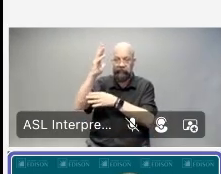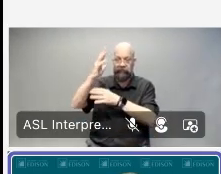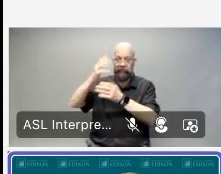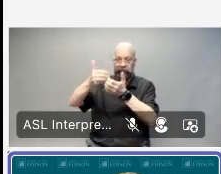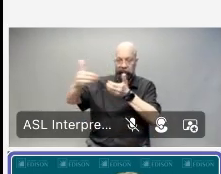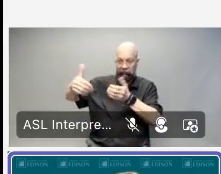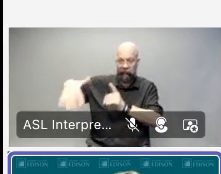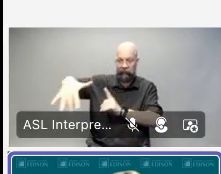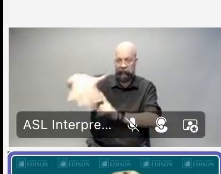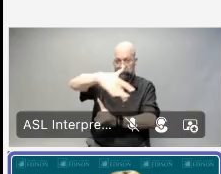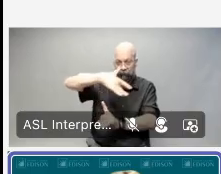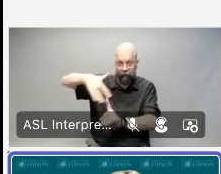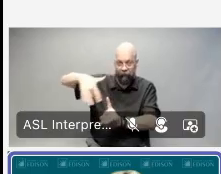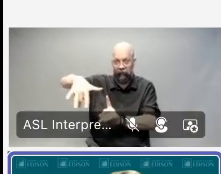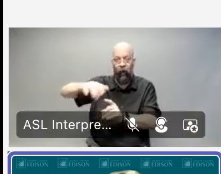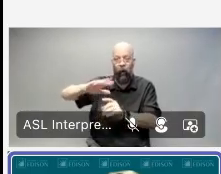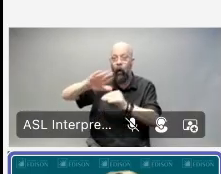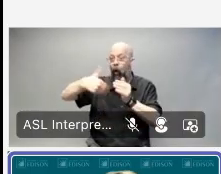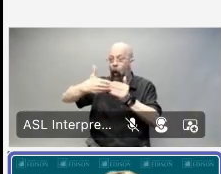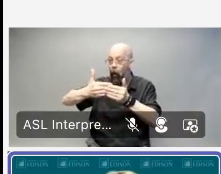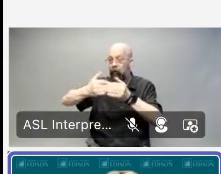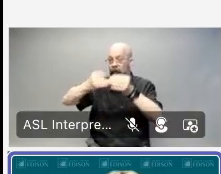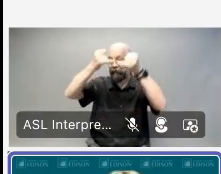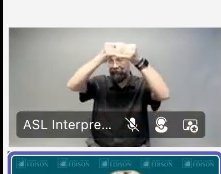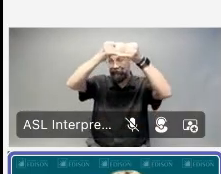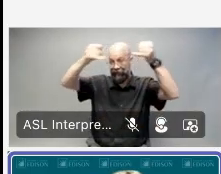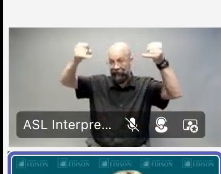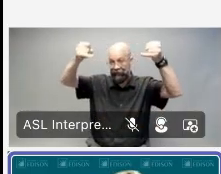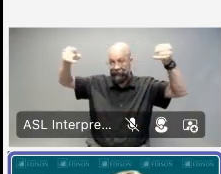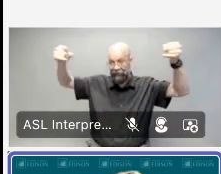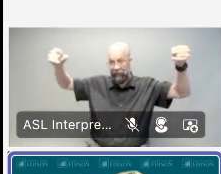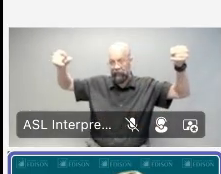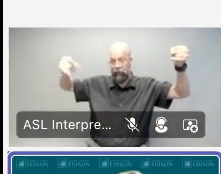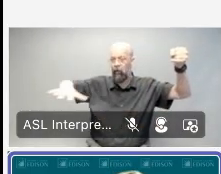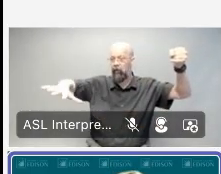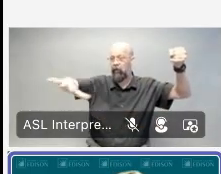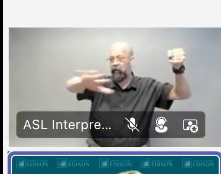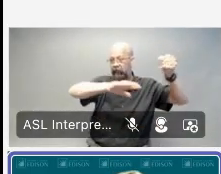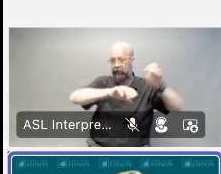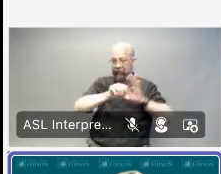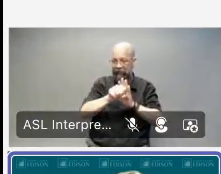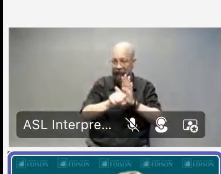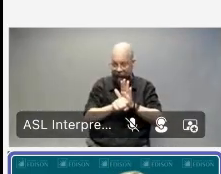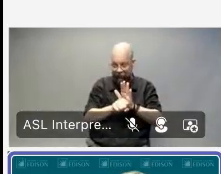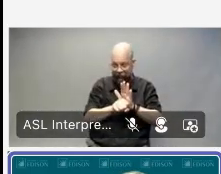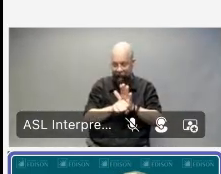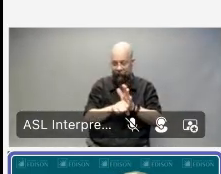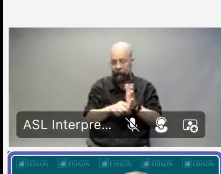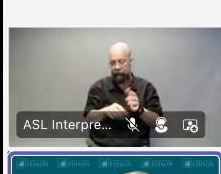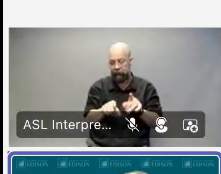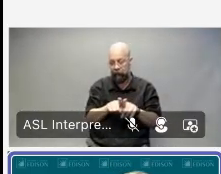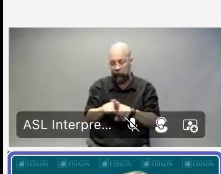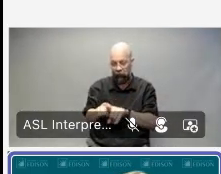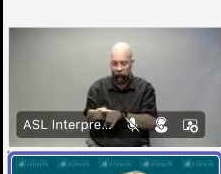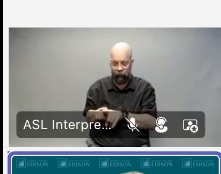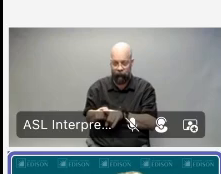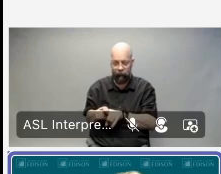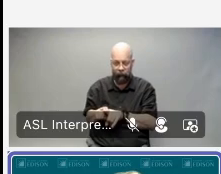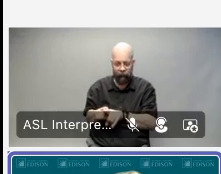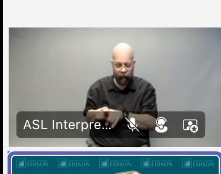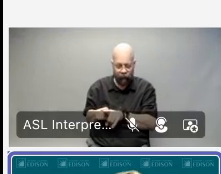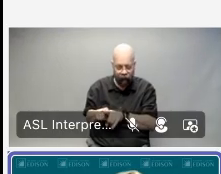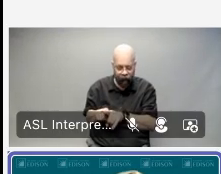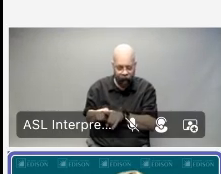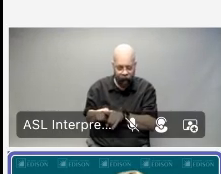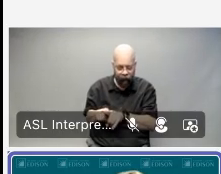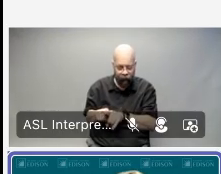the overhead lines that are built statewide. And we also have our wildfire mitigation